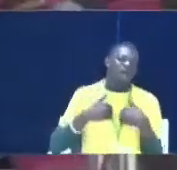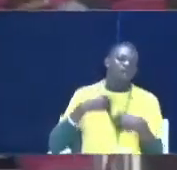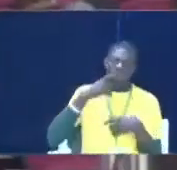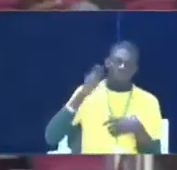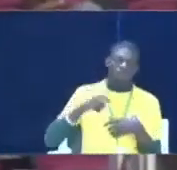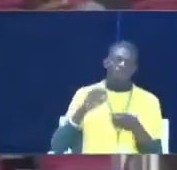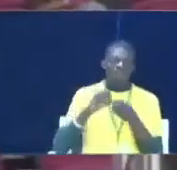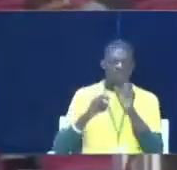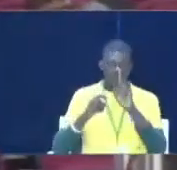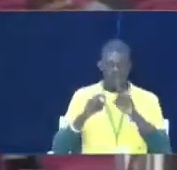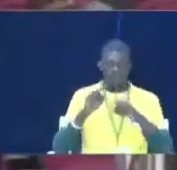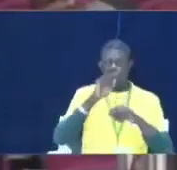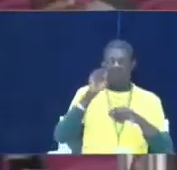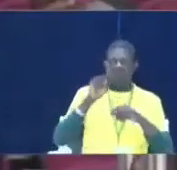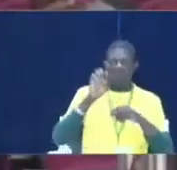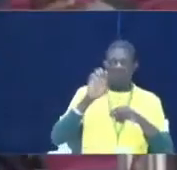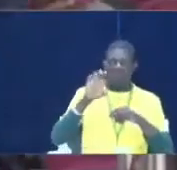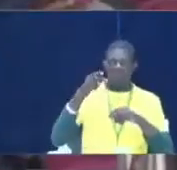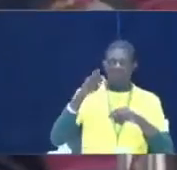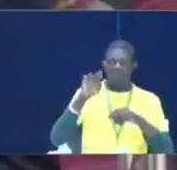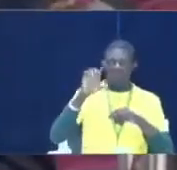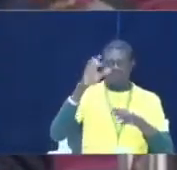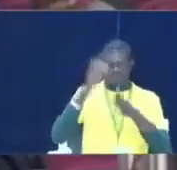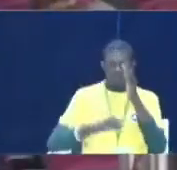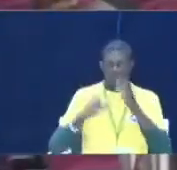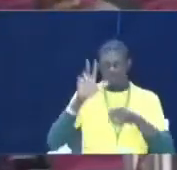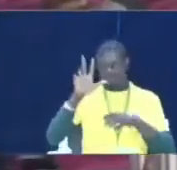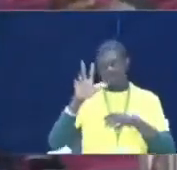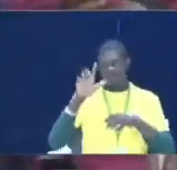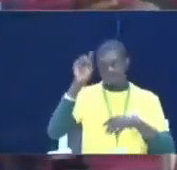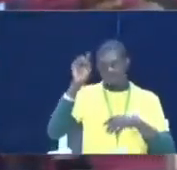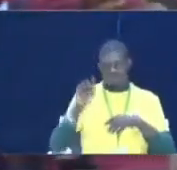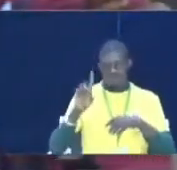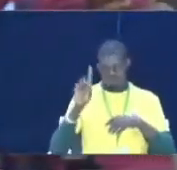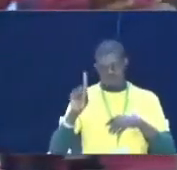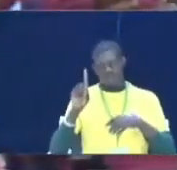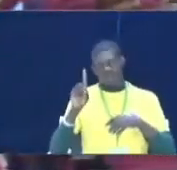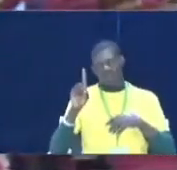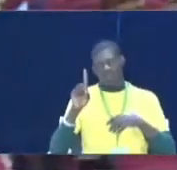Zechariah chapter 3 from verse 1.